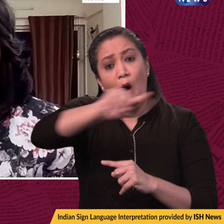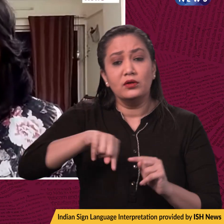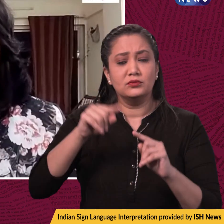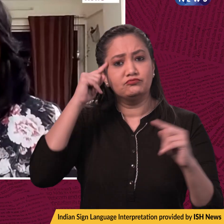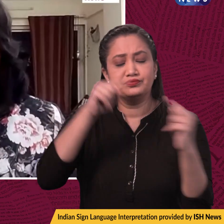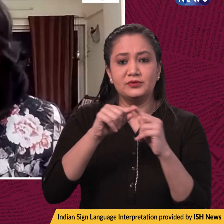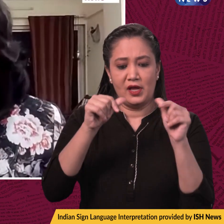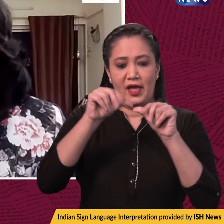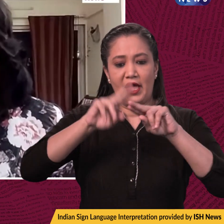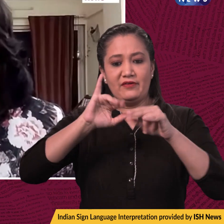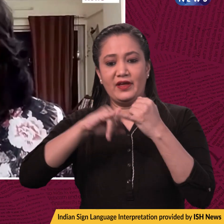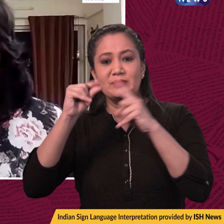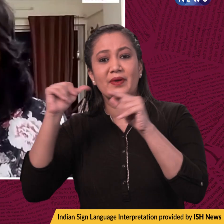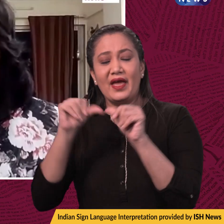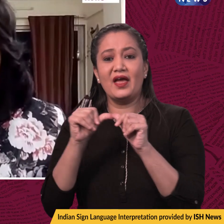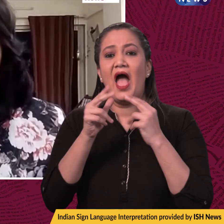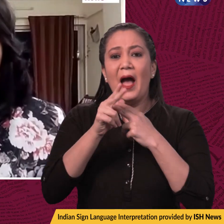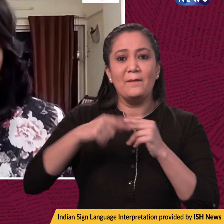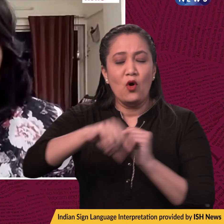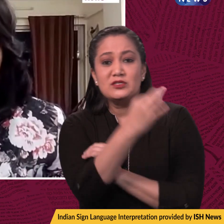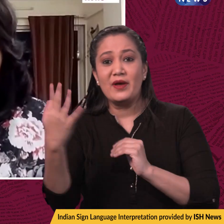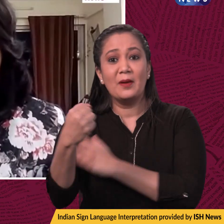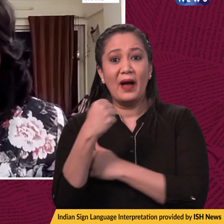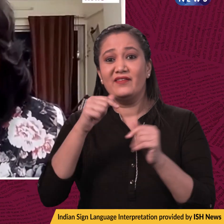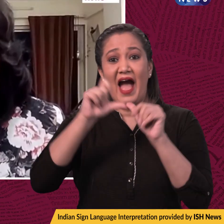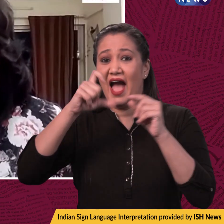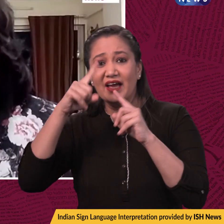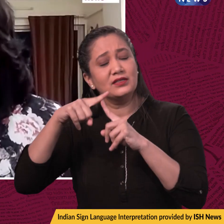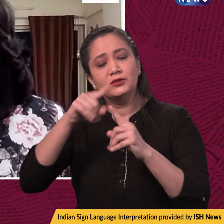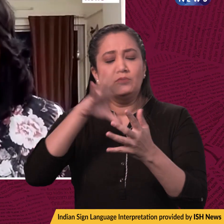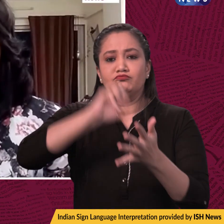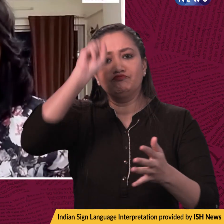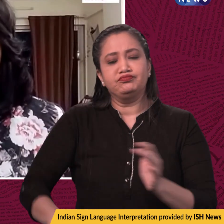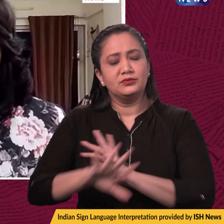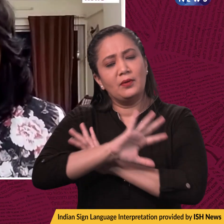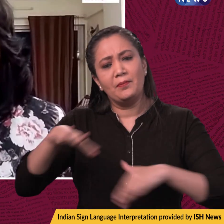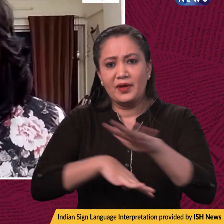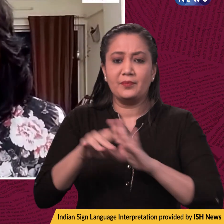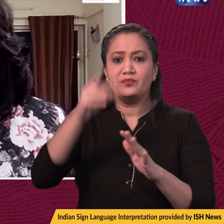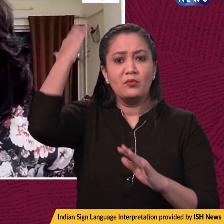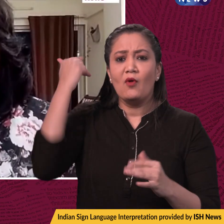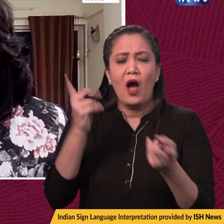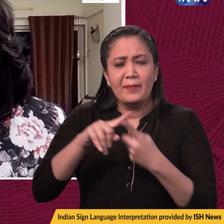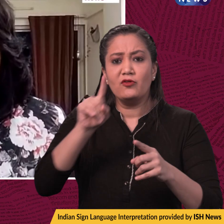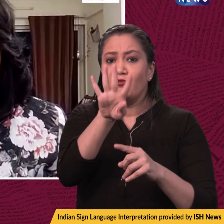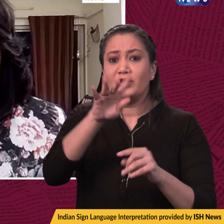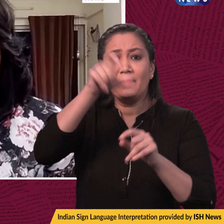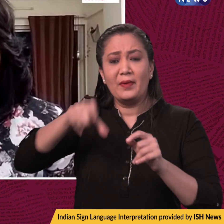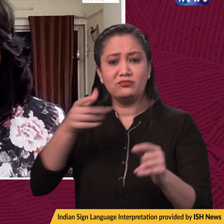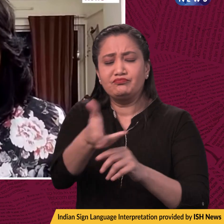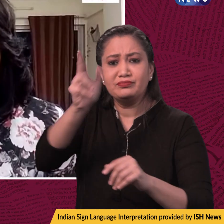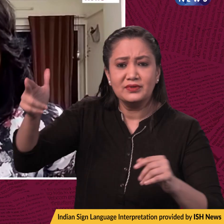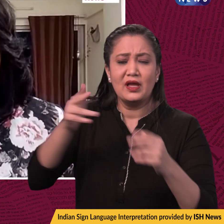the repeal of AFSPA, or the Armed Forces Special Powers Act. This comes after 14 people were killed after